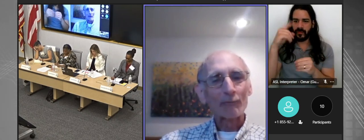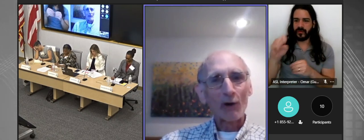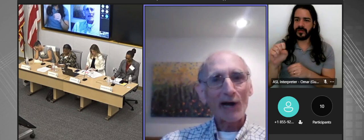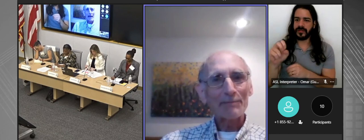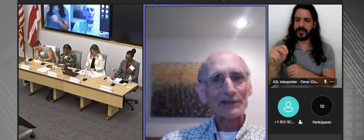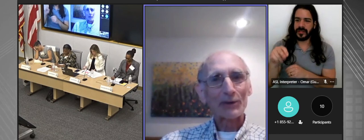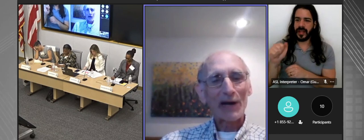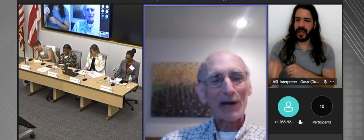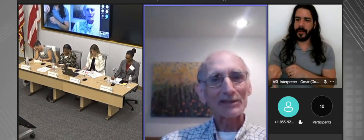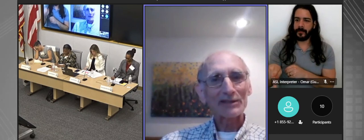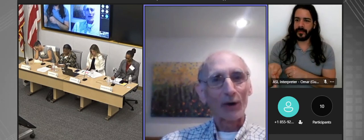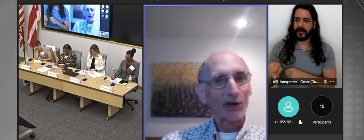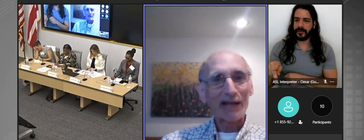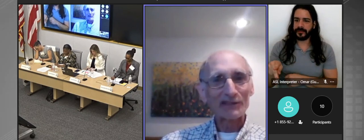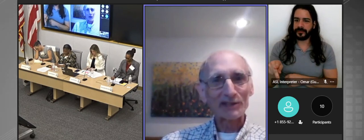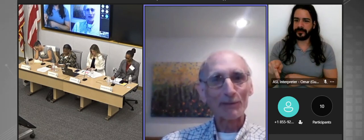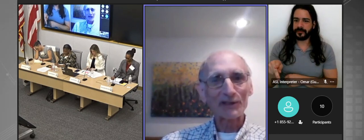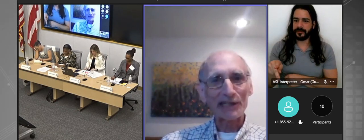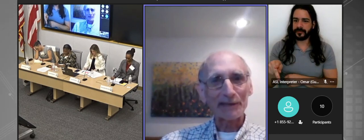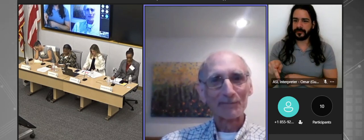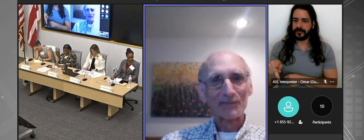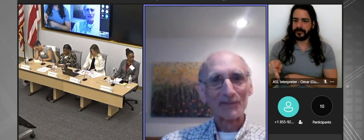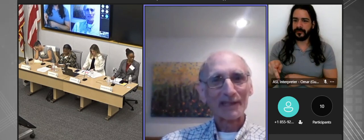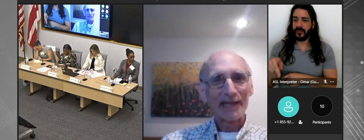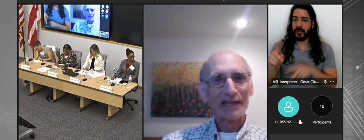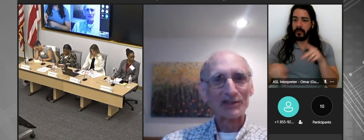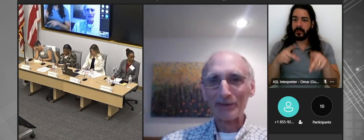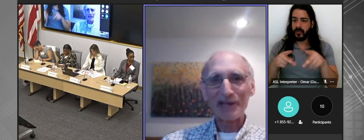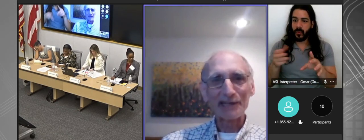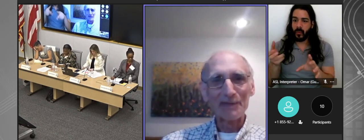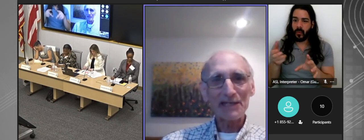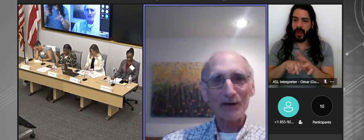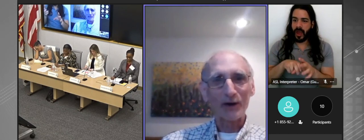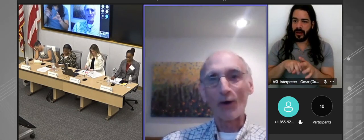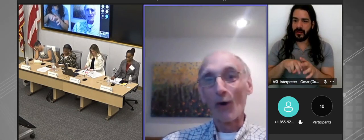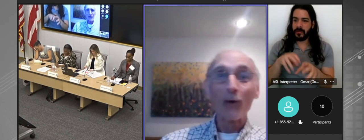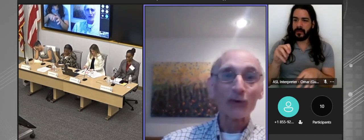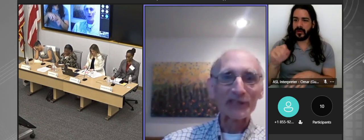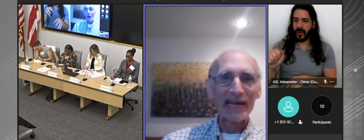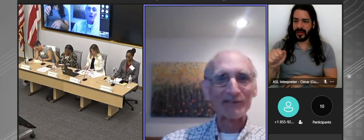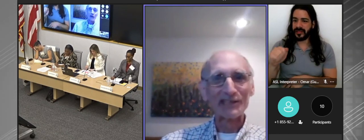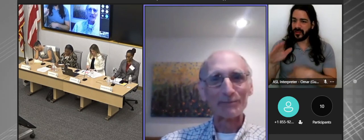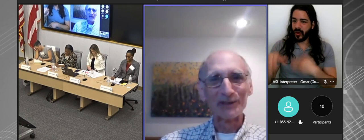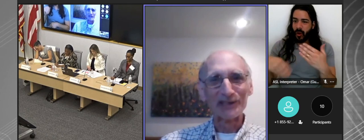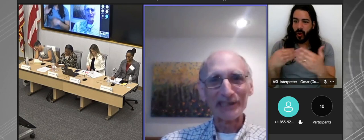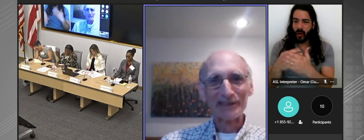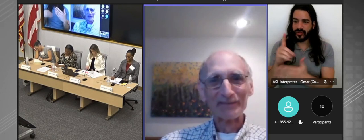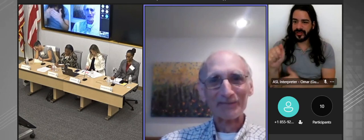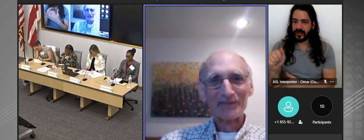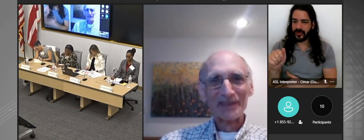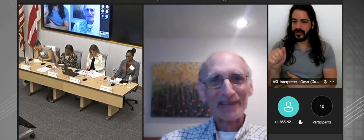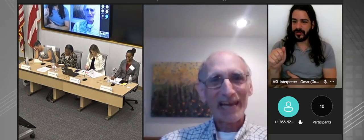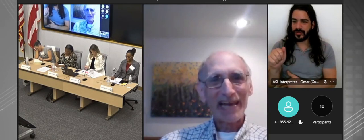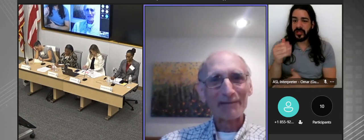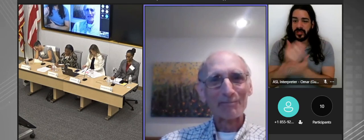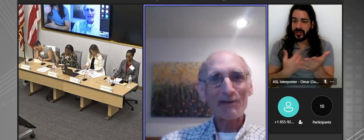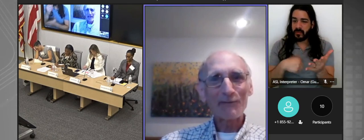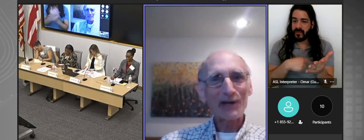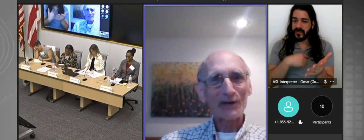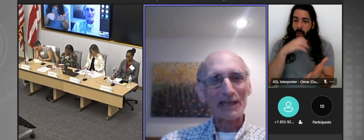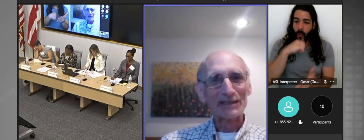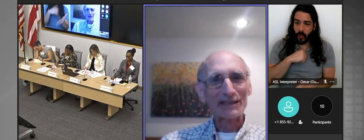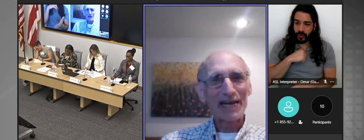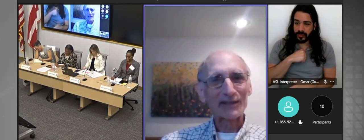addition to that, people that ride Metro Access all have a disability. And some like me